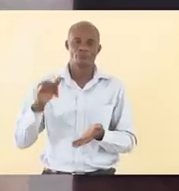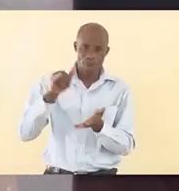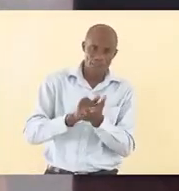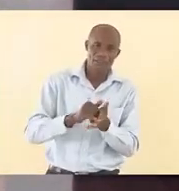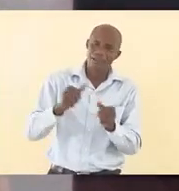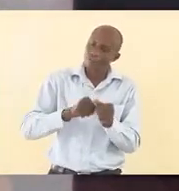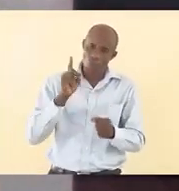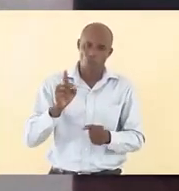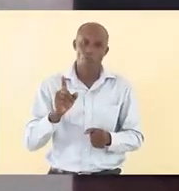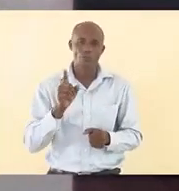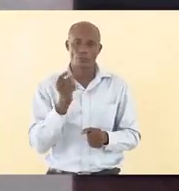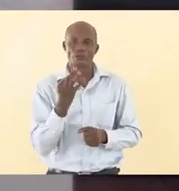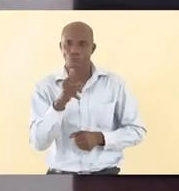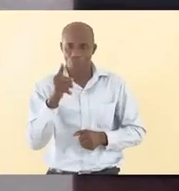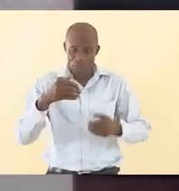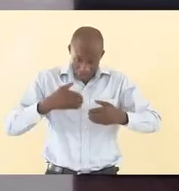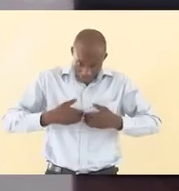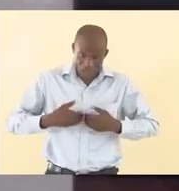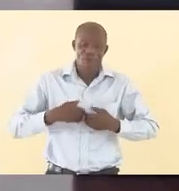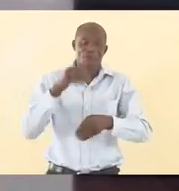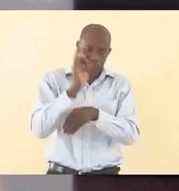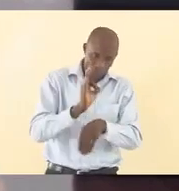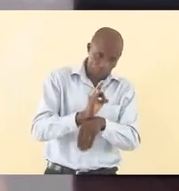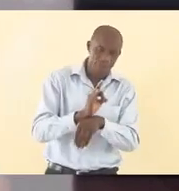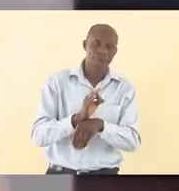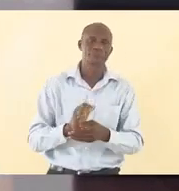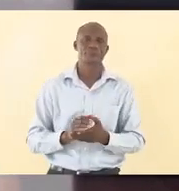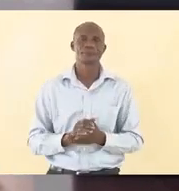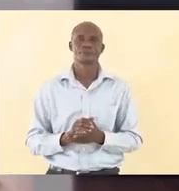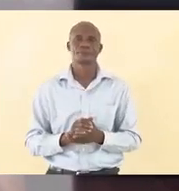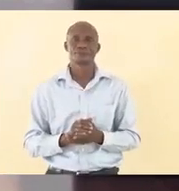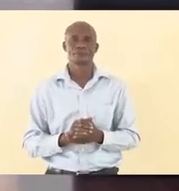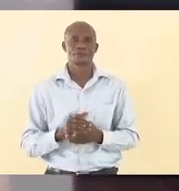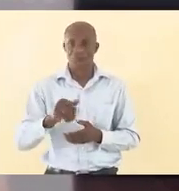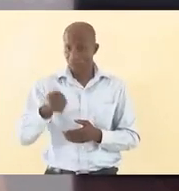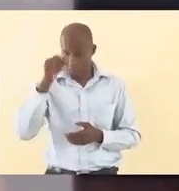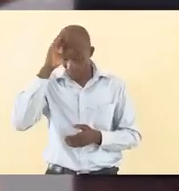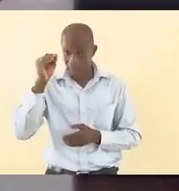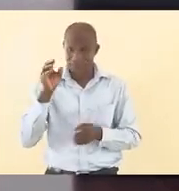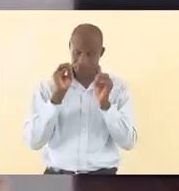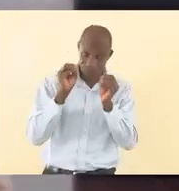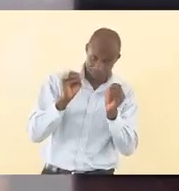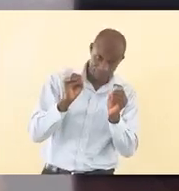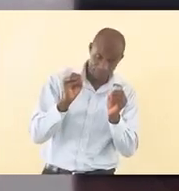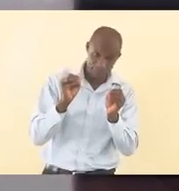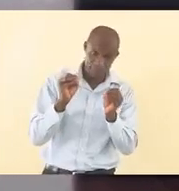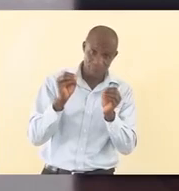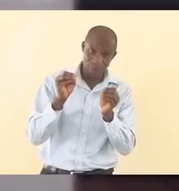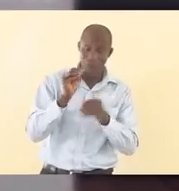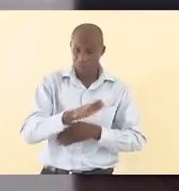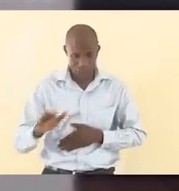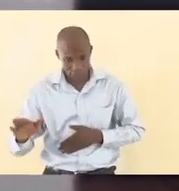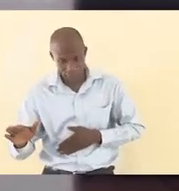are, that each one of you has a role. Emmanuel is a catechist. So he comes here, yesterday evening he was here